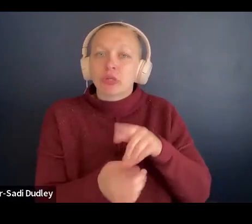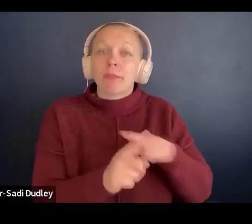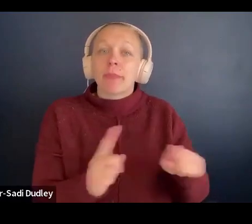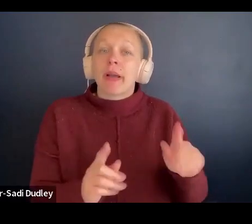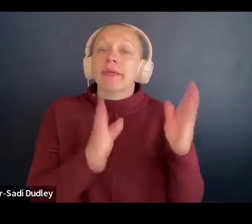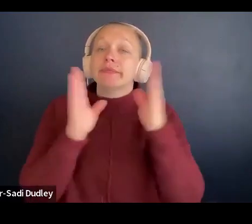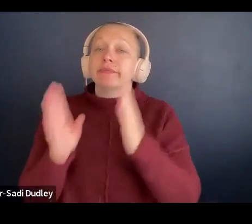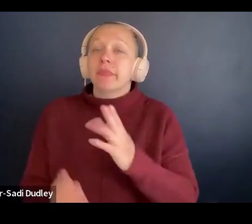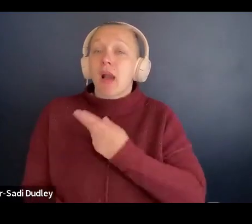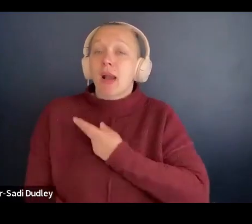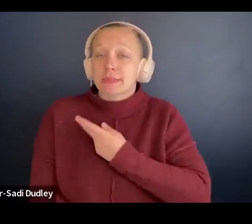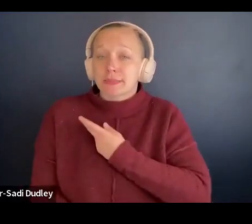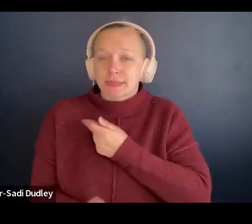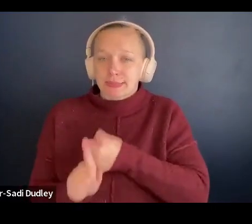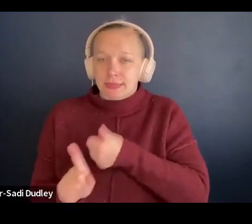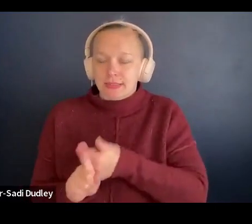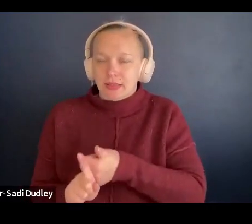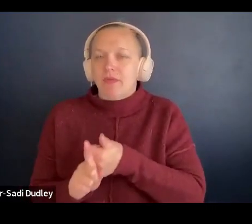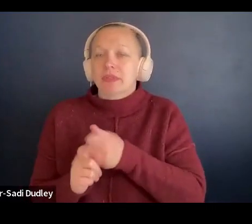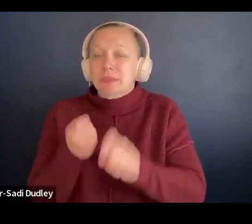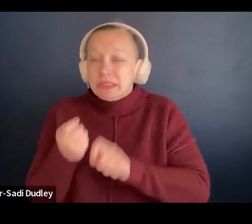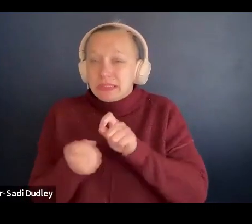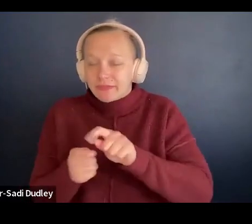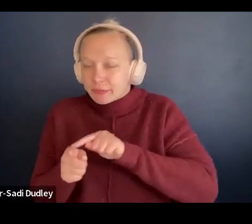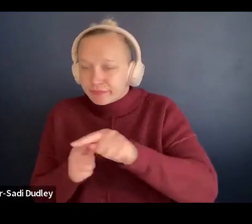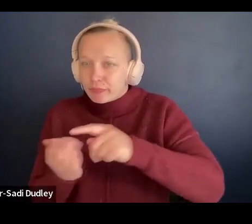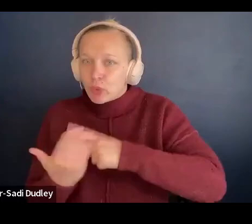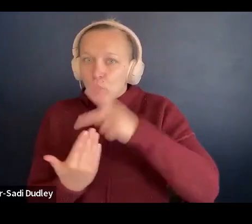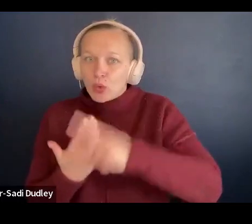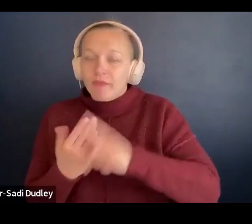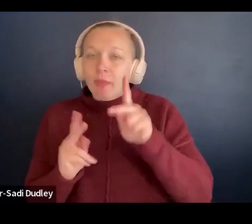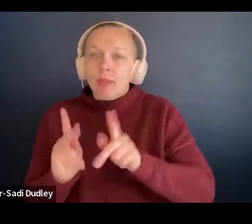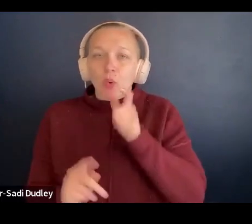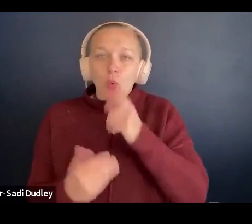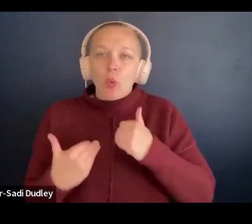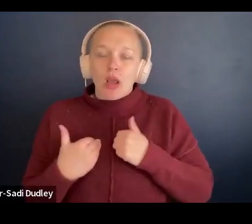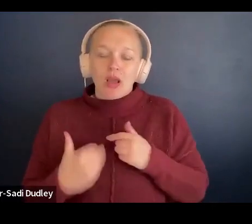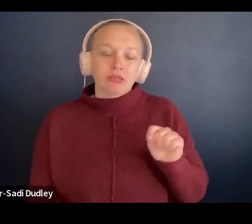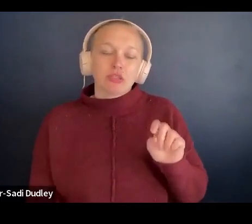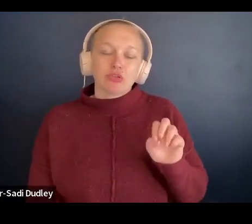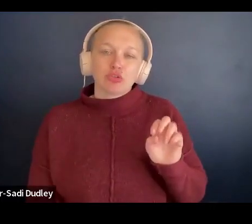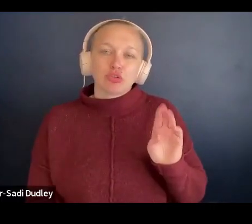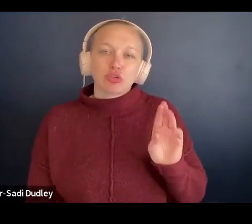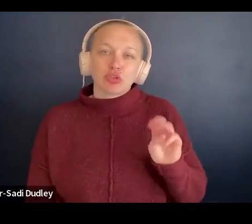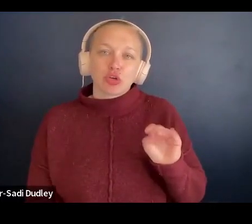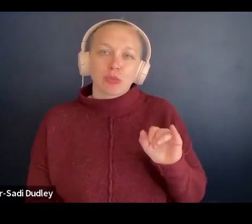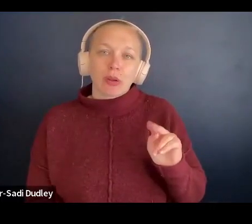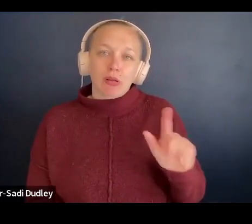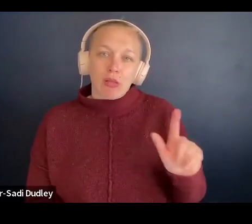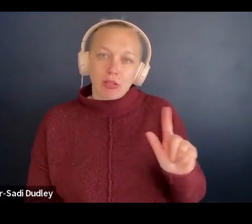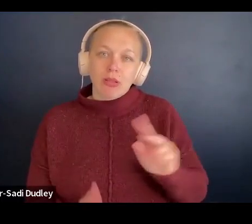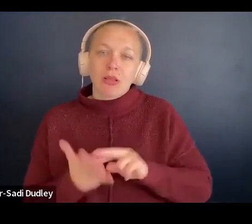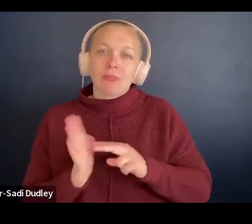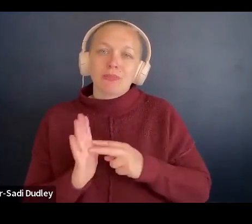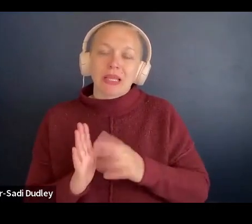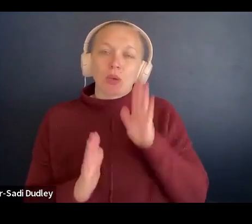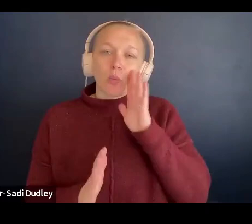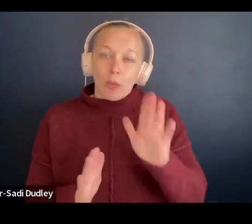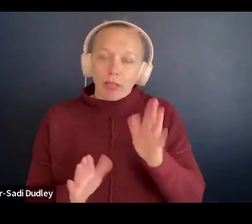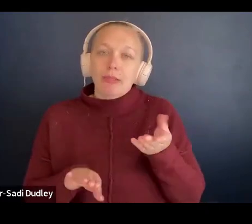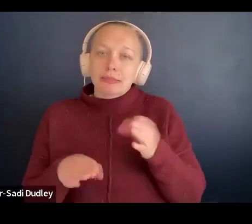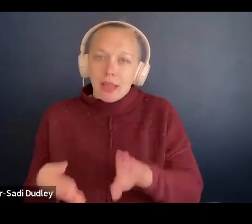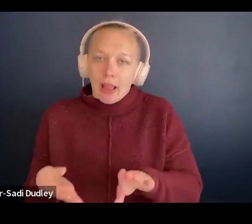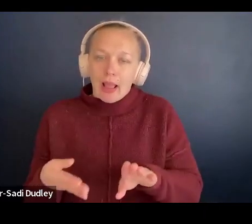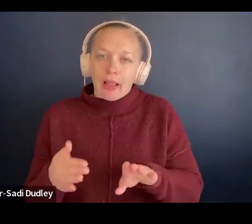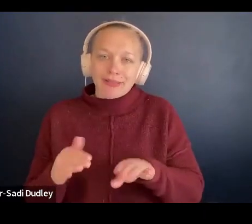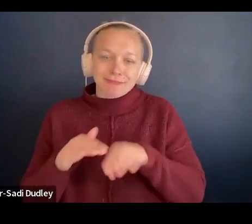is a program specifically designed for people with those terminal illnesses that have a prognosis of 6 months or less, although